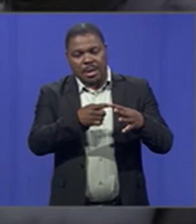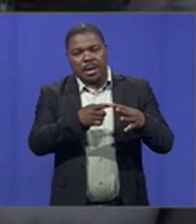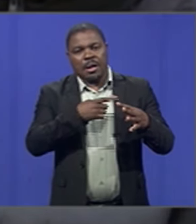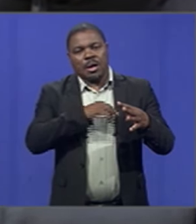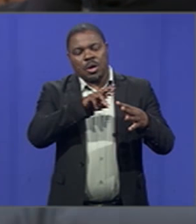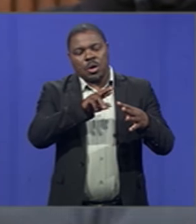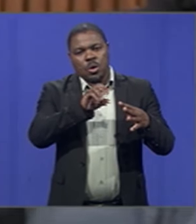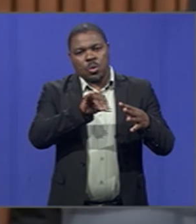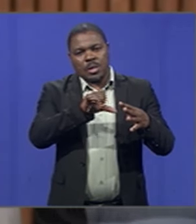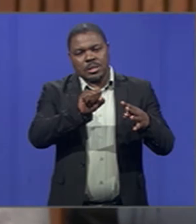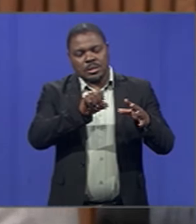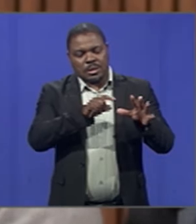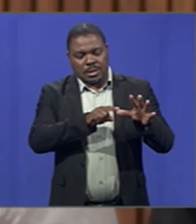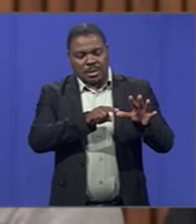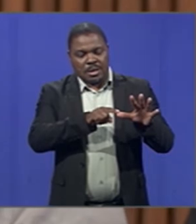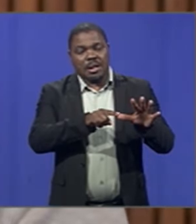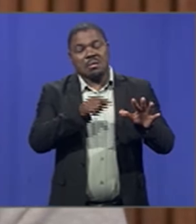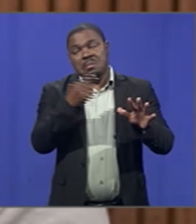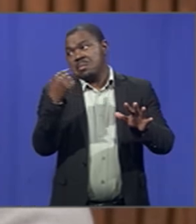le Tichuane Royce.